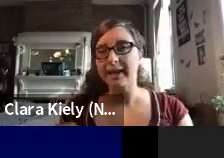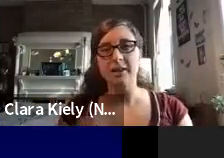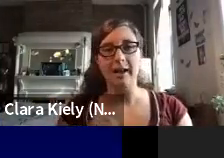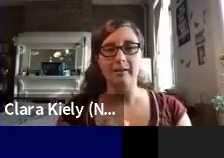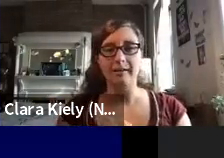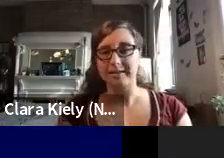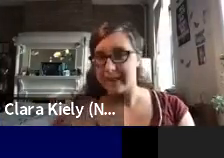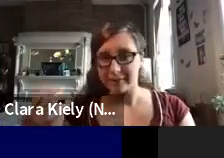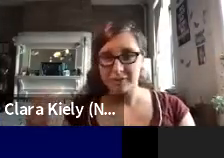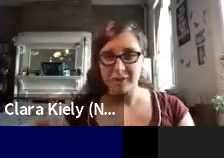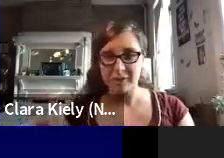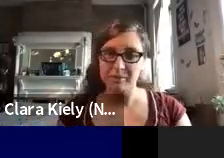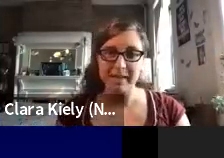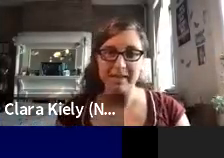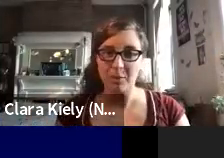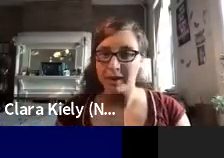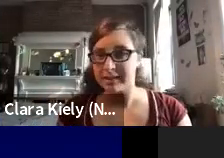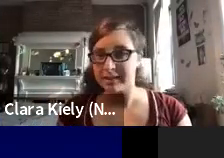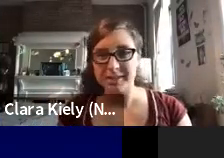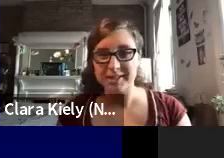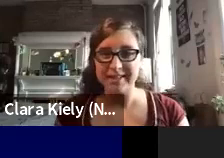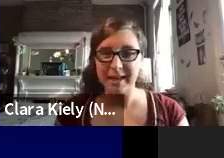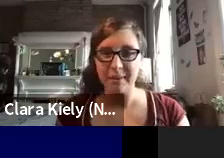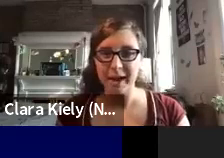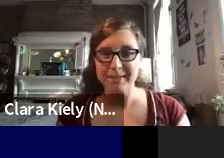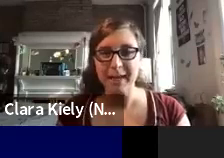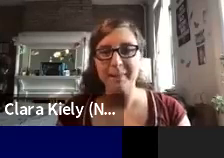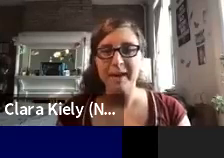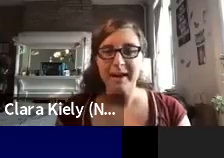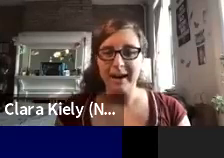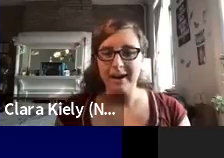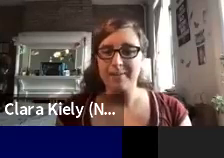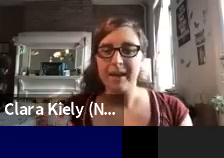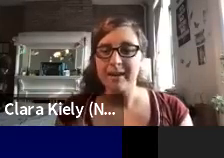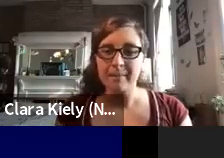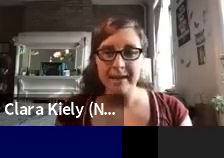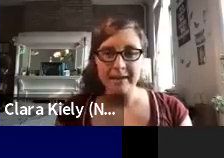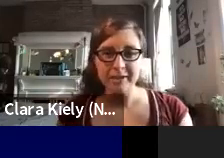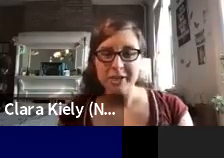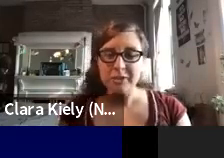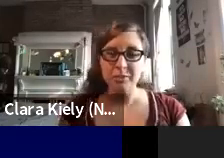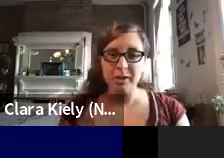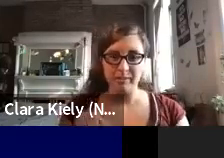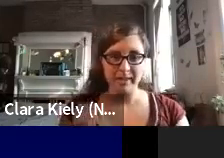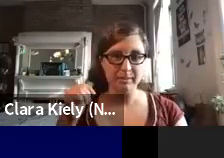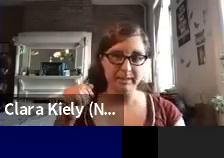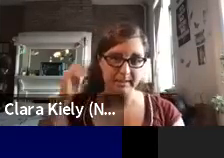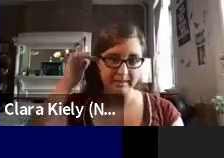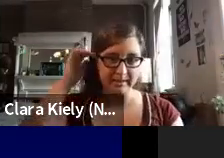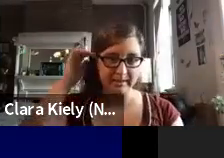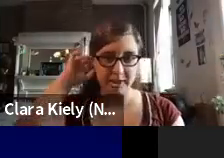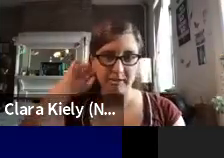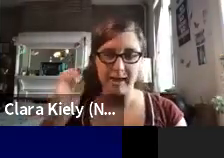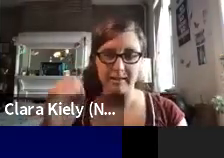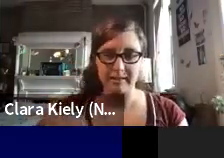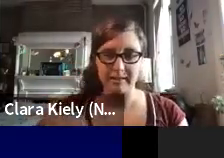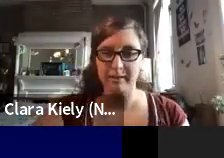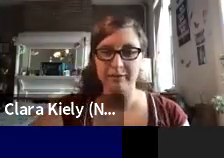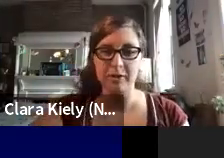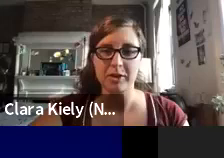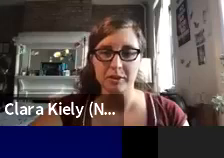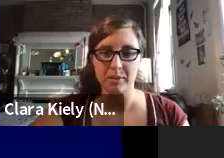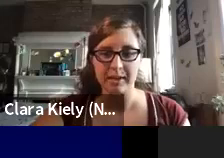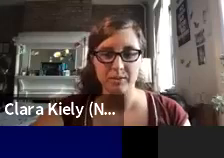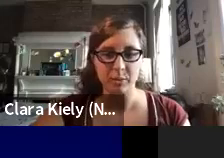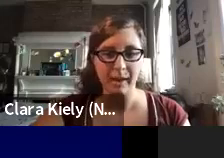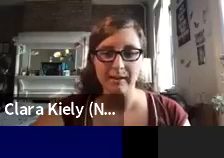our page, and this live stream should be one of the first things that pops up. In a minute or two, we will be able to share that link